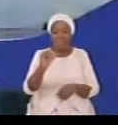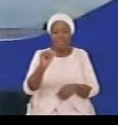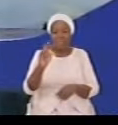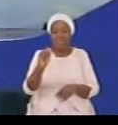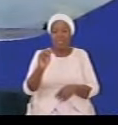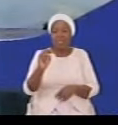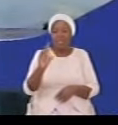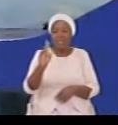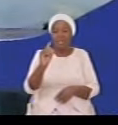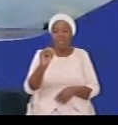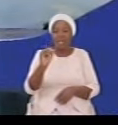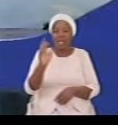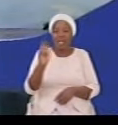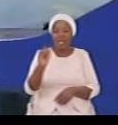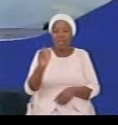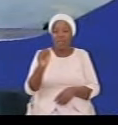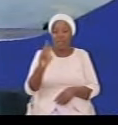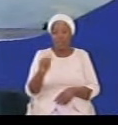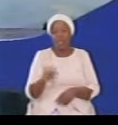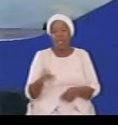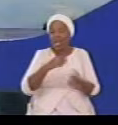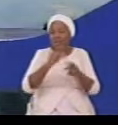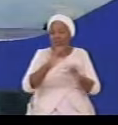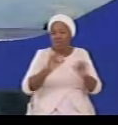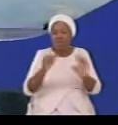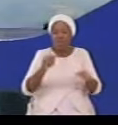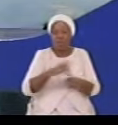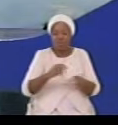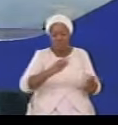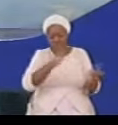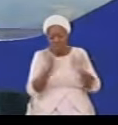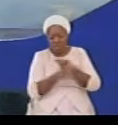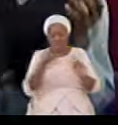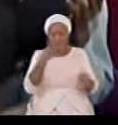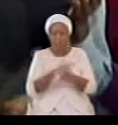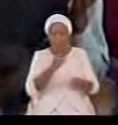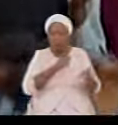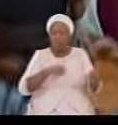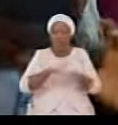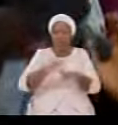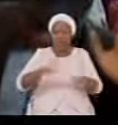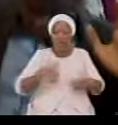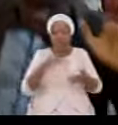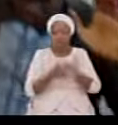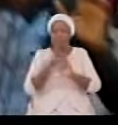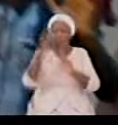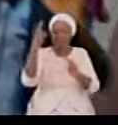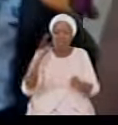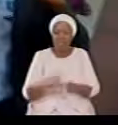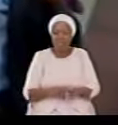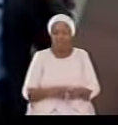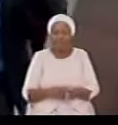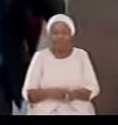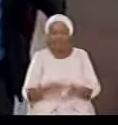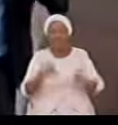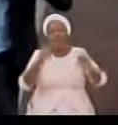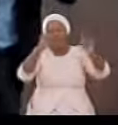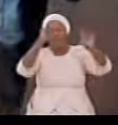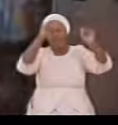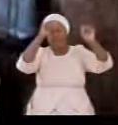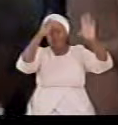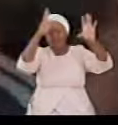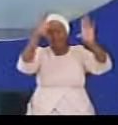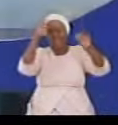will reverse the promise of God, the power of God in your life in Jesus' name. Father,